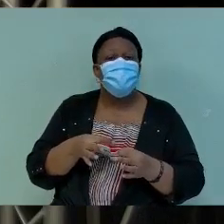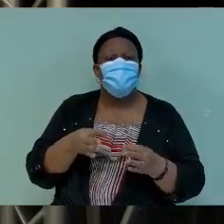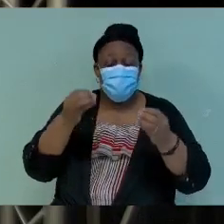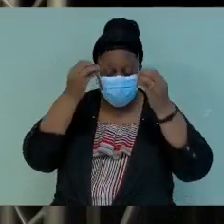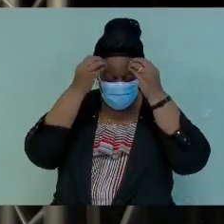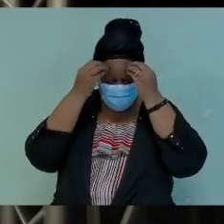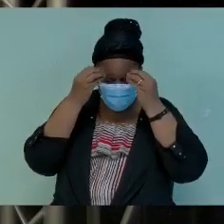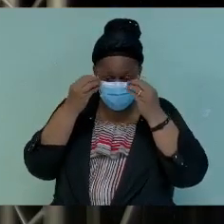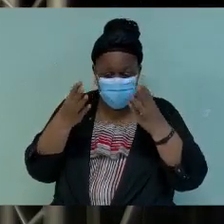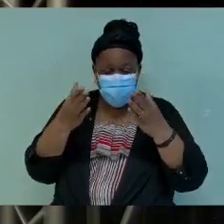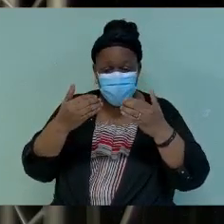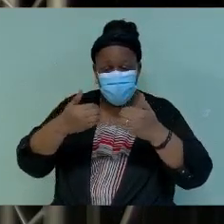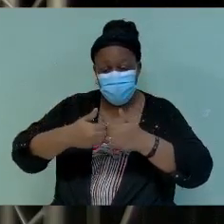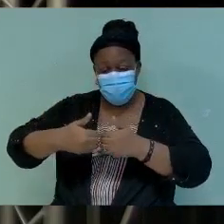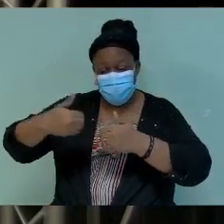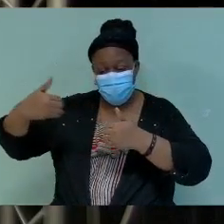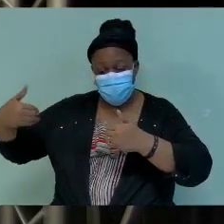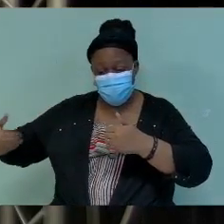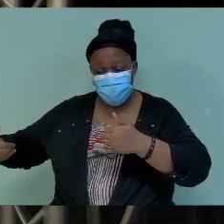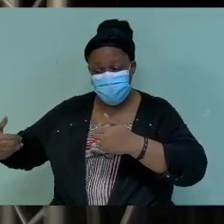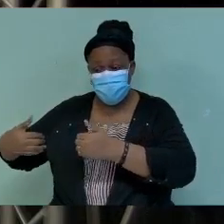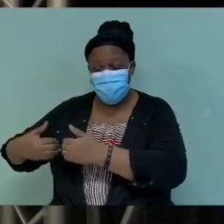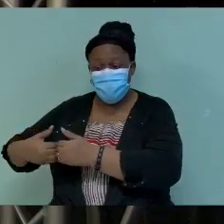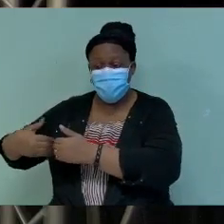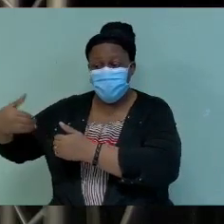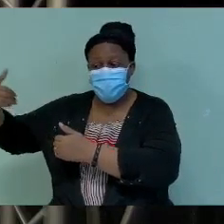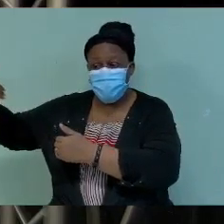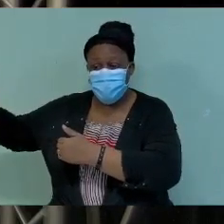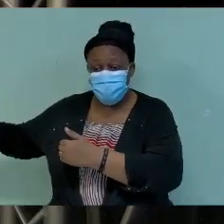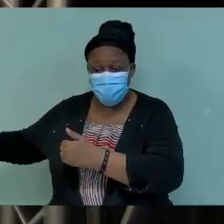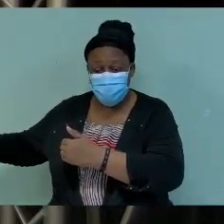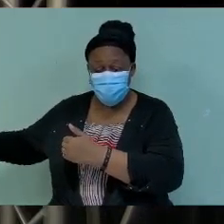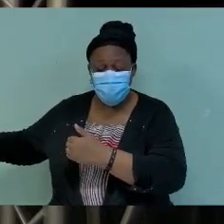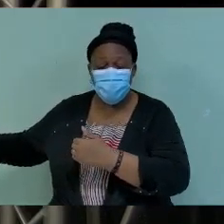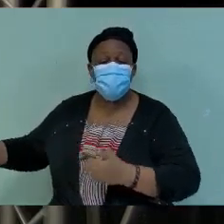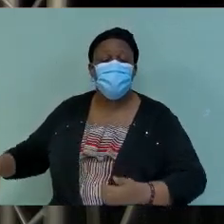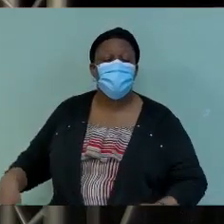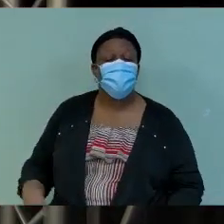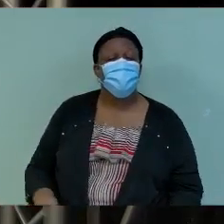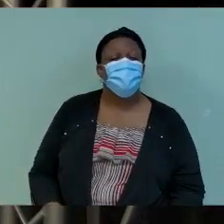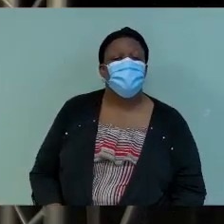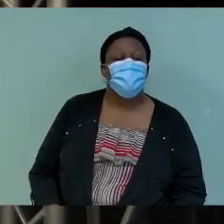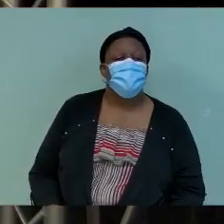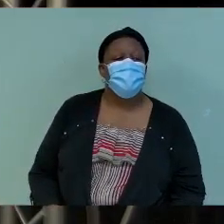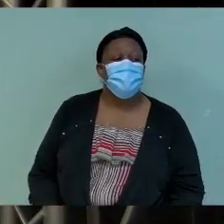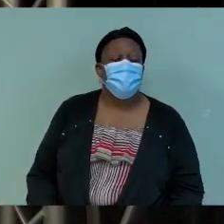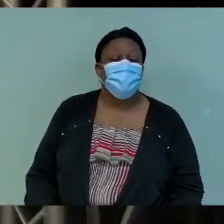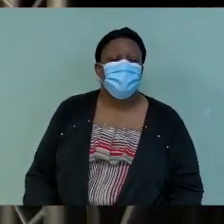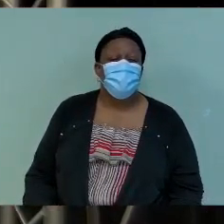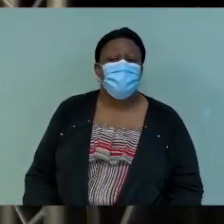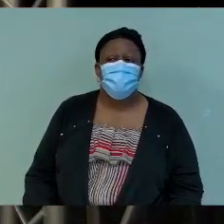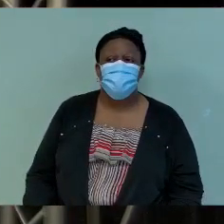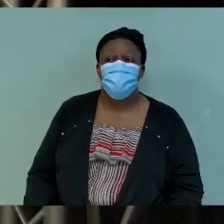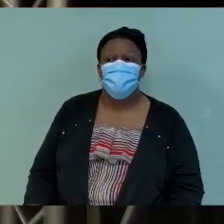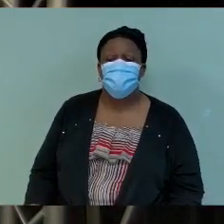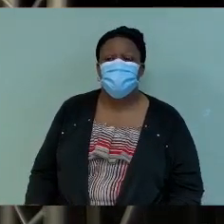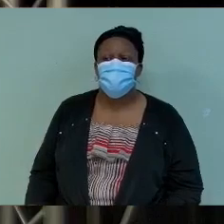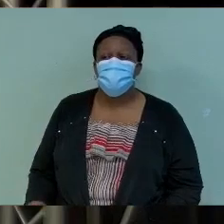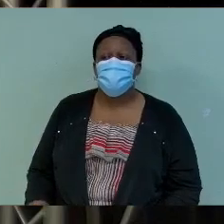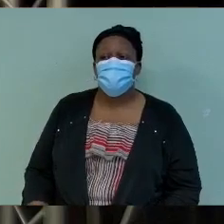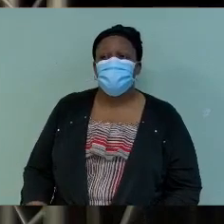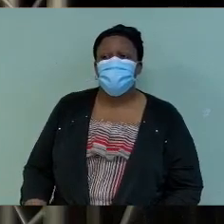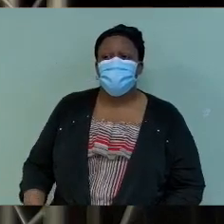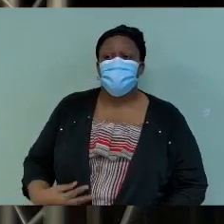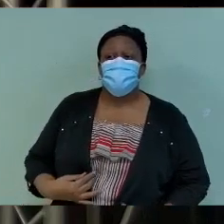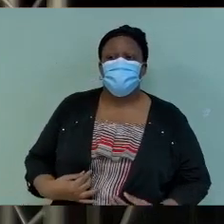to social distancing and physical distancing protocols pursuant to Regulation 7. So there